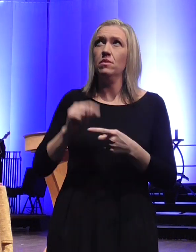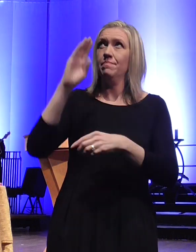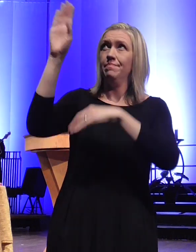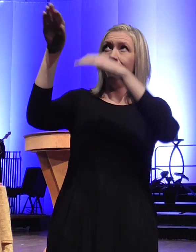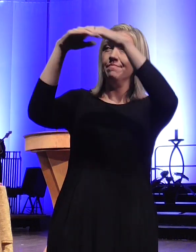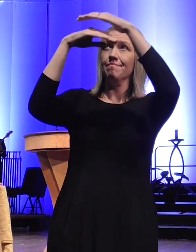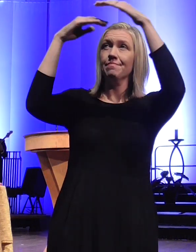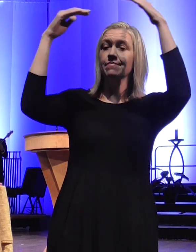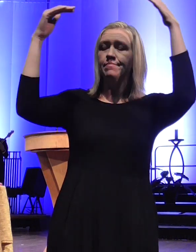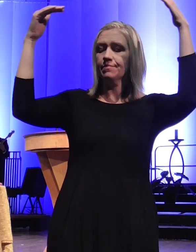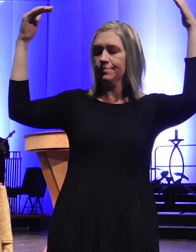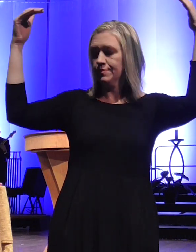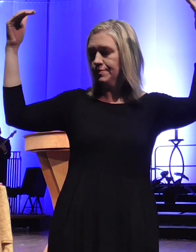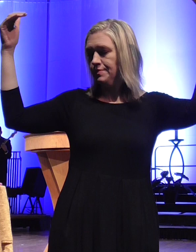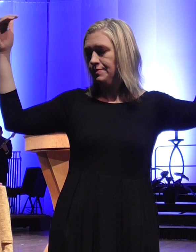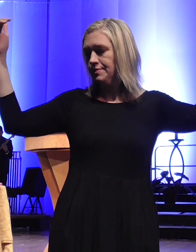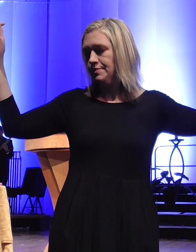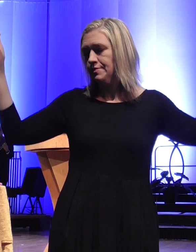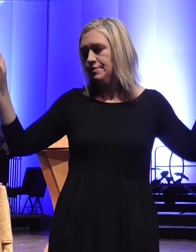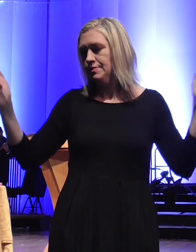elyon.